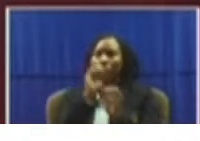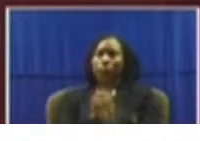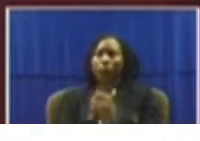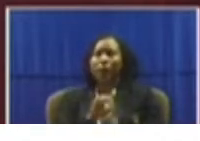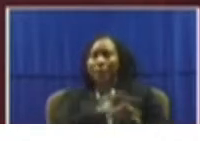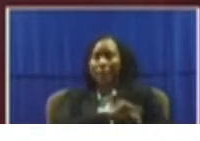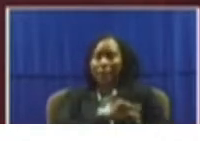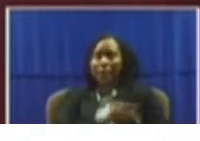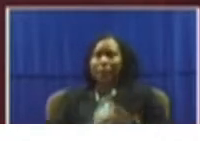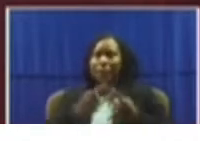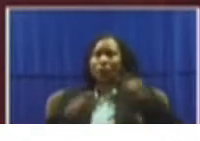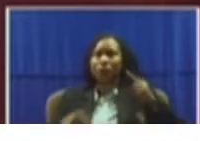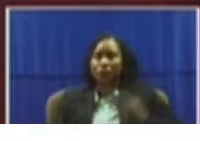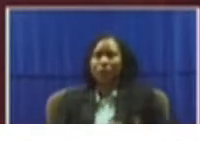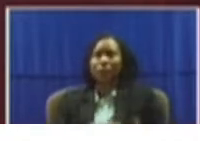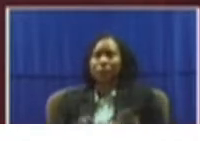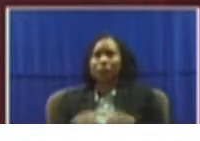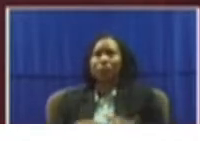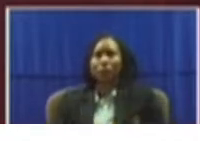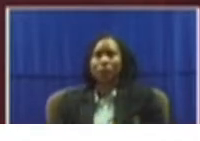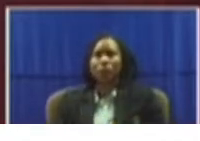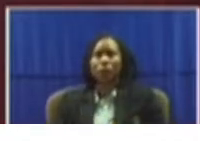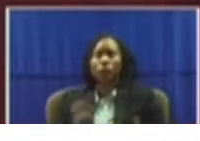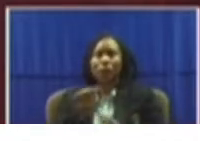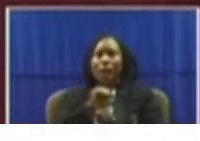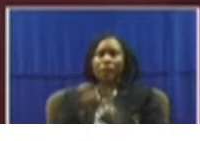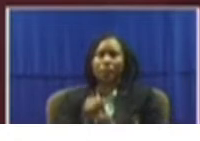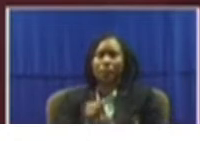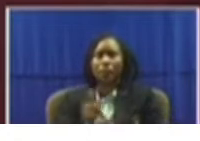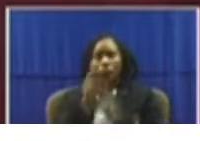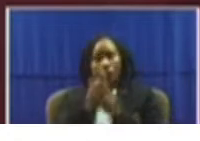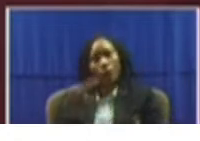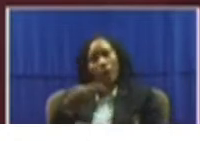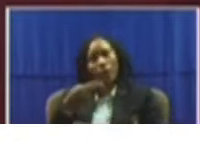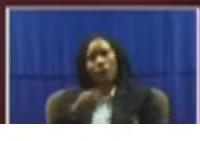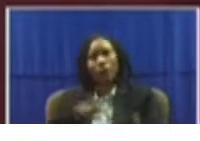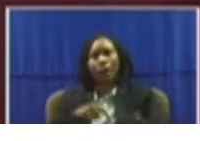of society. Honorable Heron, your time is up.